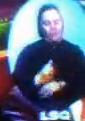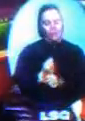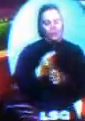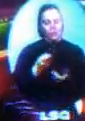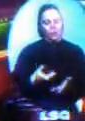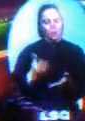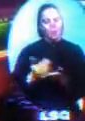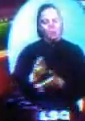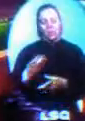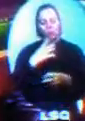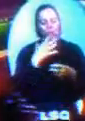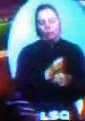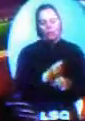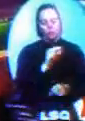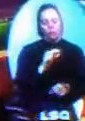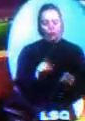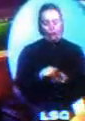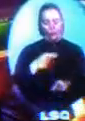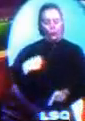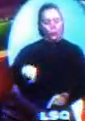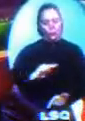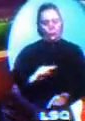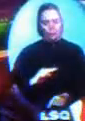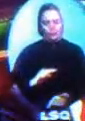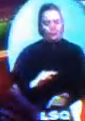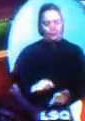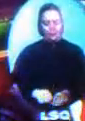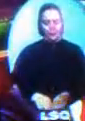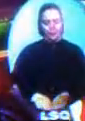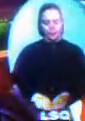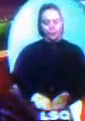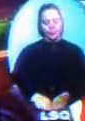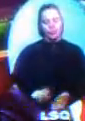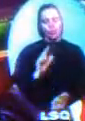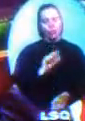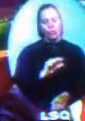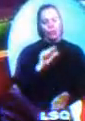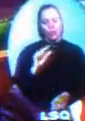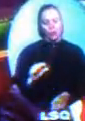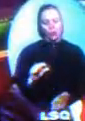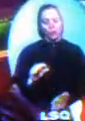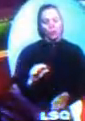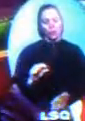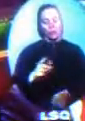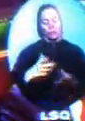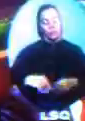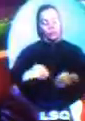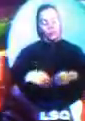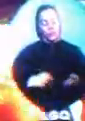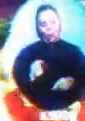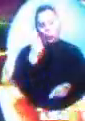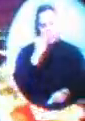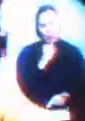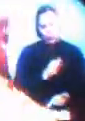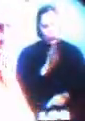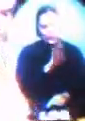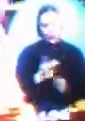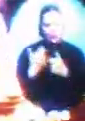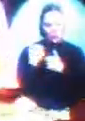do. Just what is it that this minister doesn't get about his responsibilities for food safety?